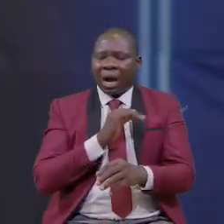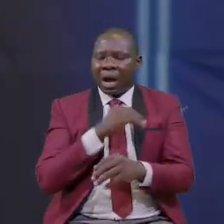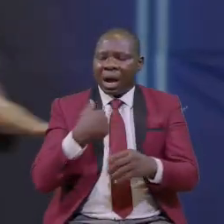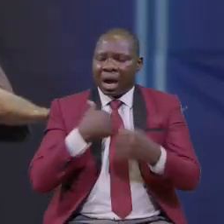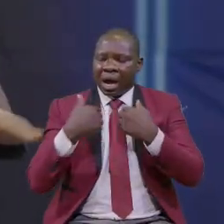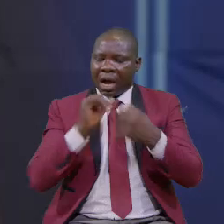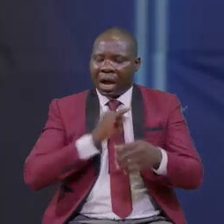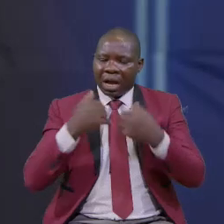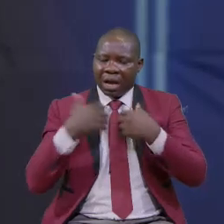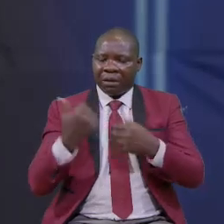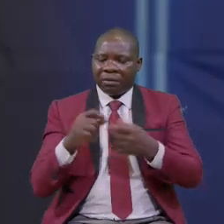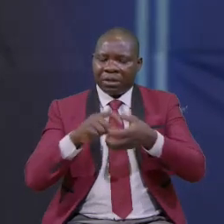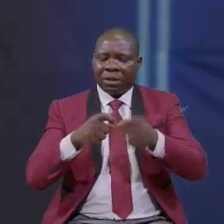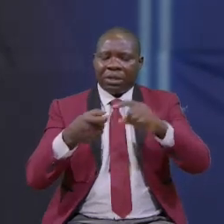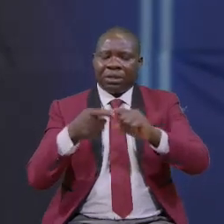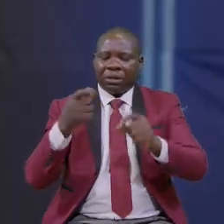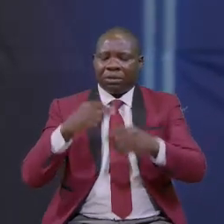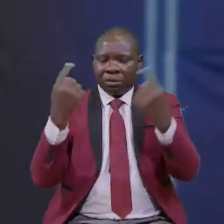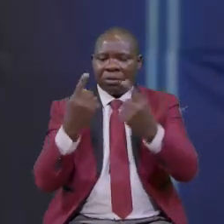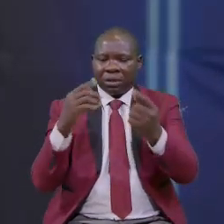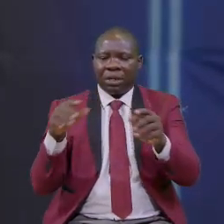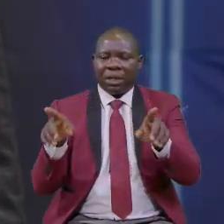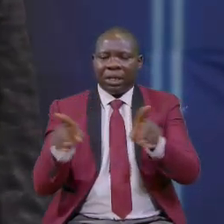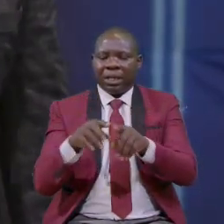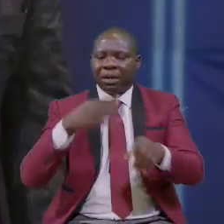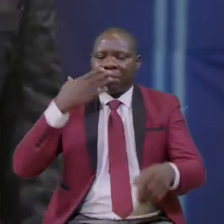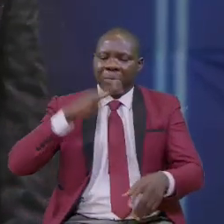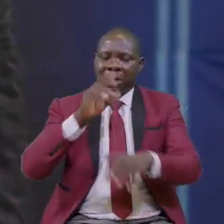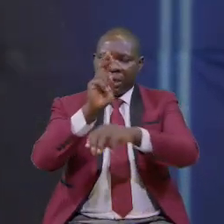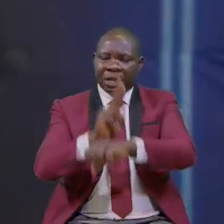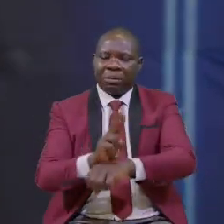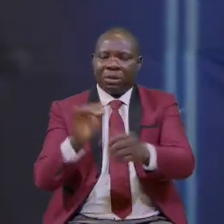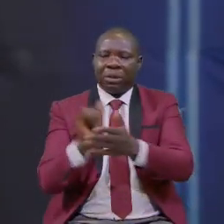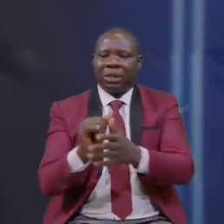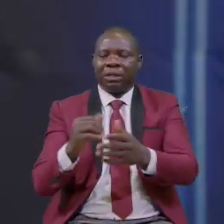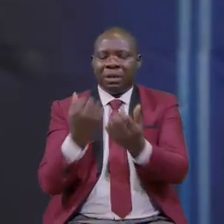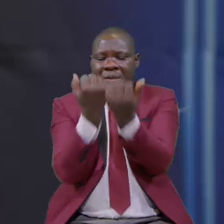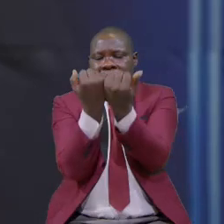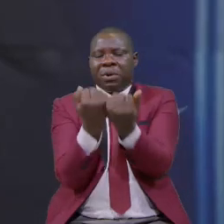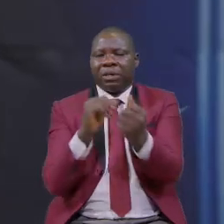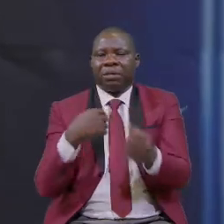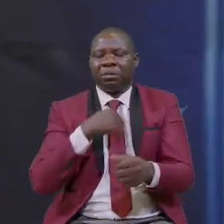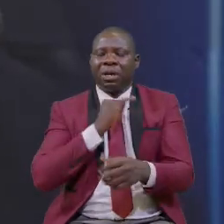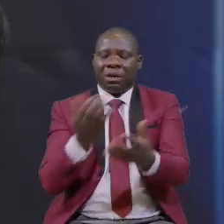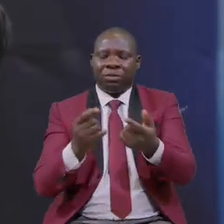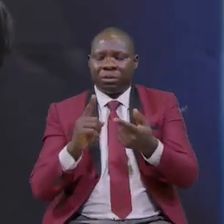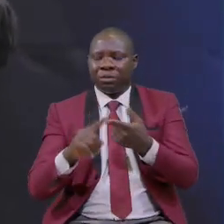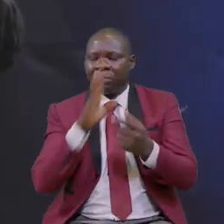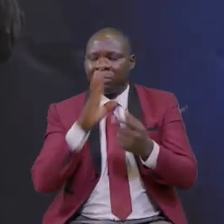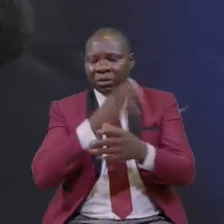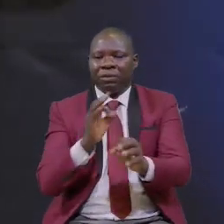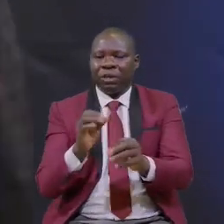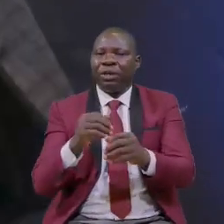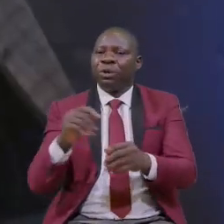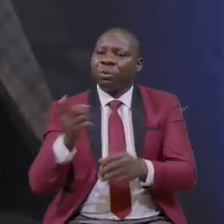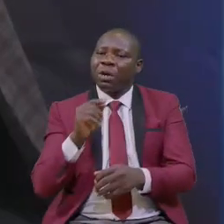that bound me, I want to be free. Wherever you are, God bless you there. God bless you there. You raise up your hand. You